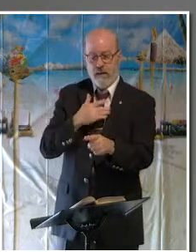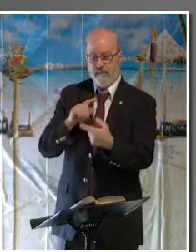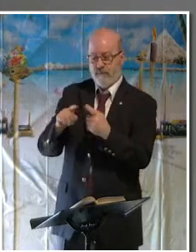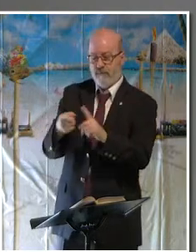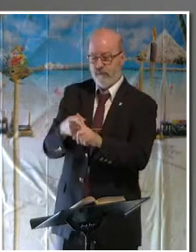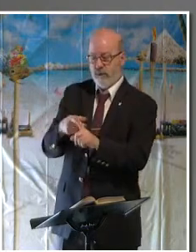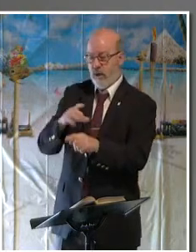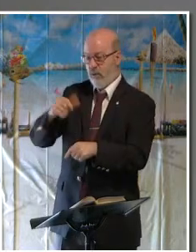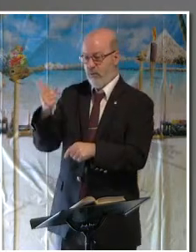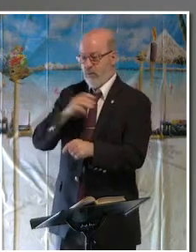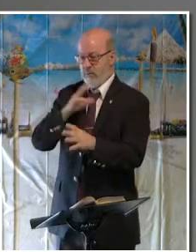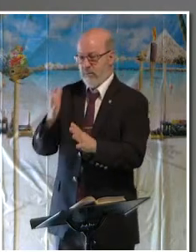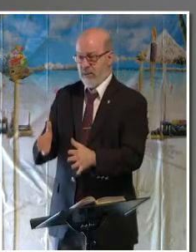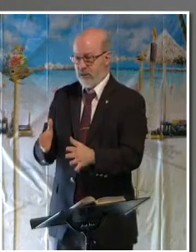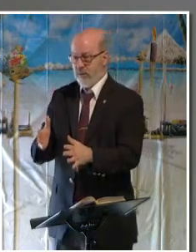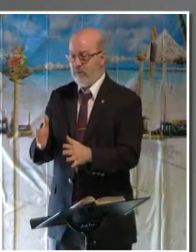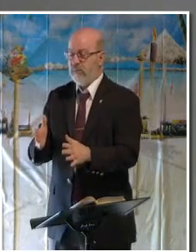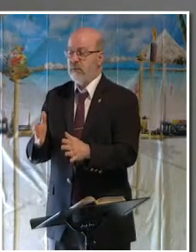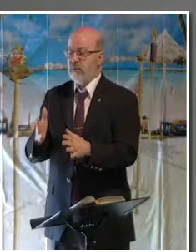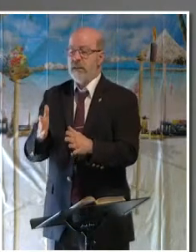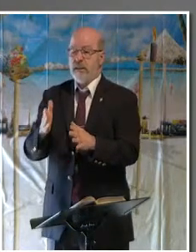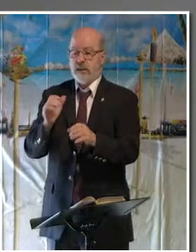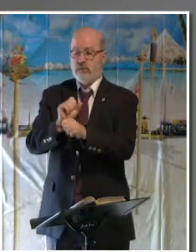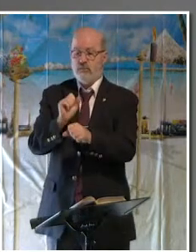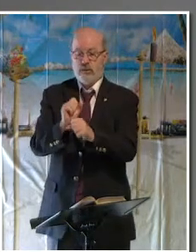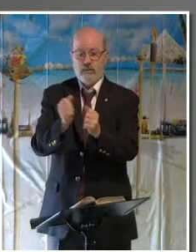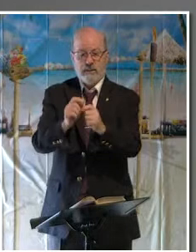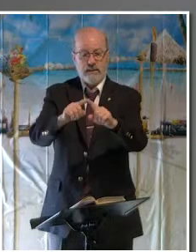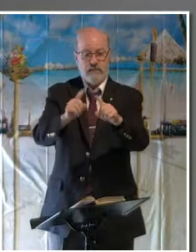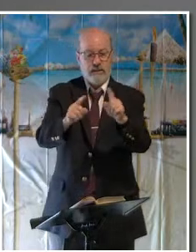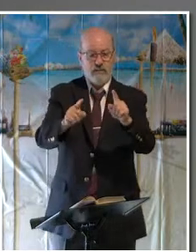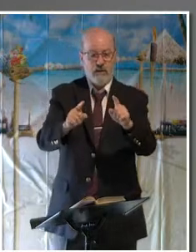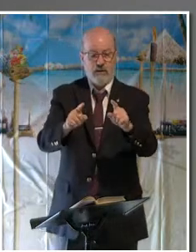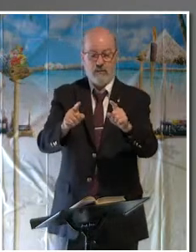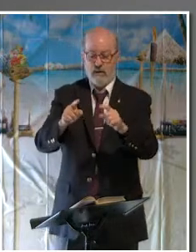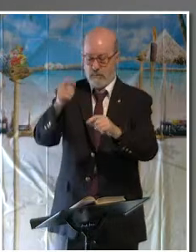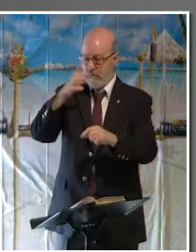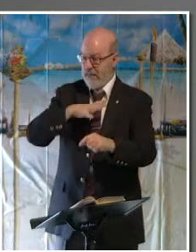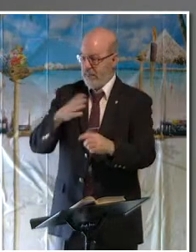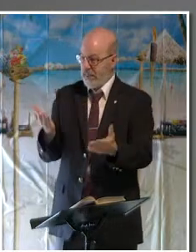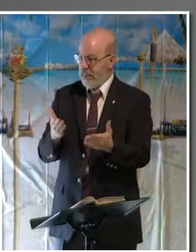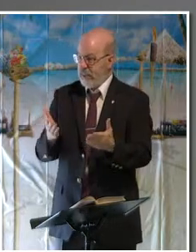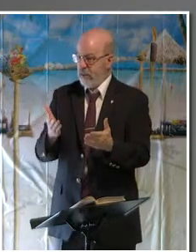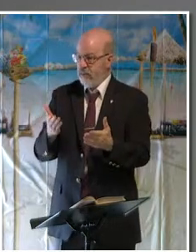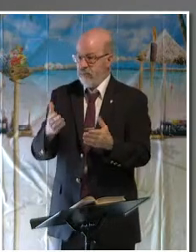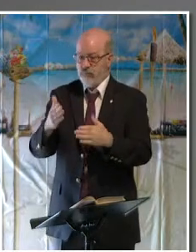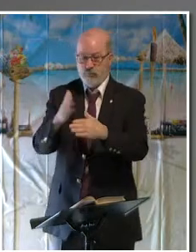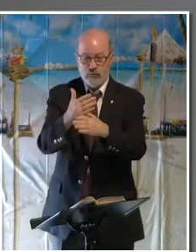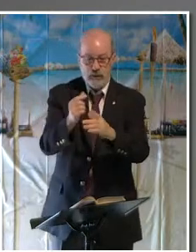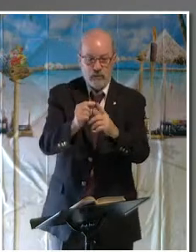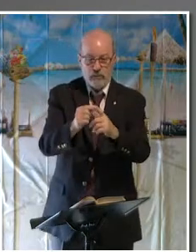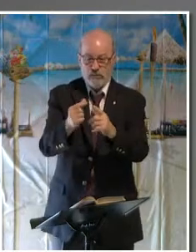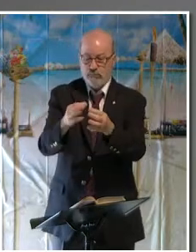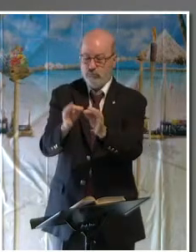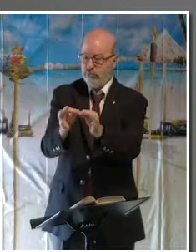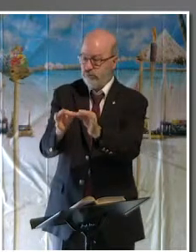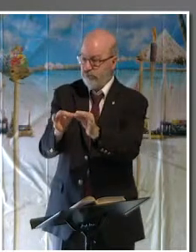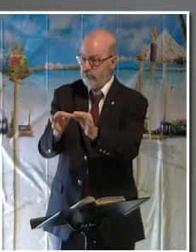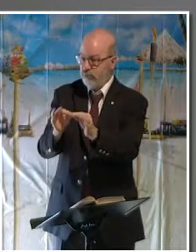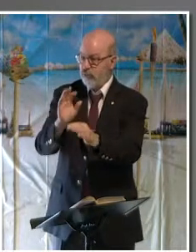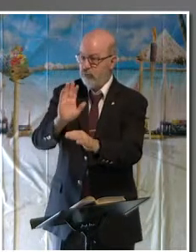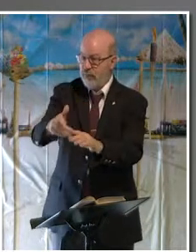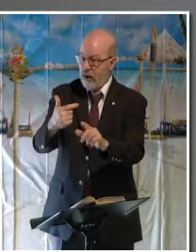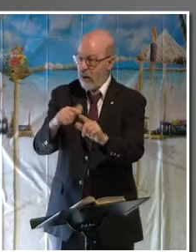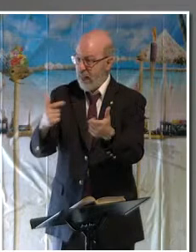and fellow missionary, Brother Thomas Irvin, is working with several of our Ugandan men to get the Word of God translated into the